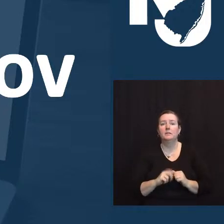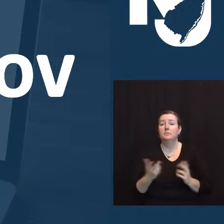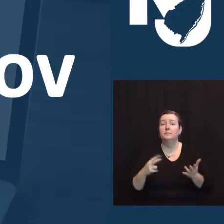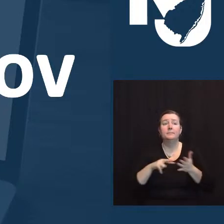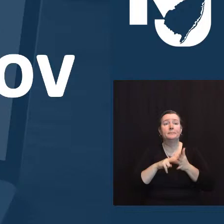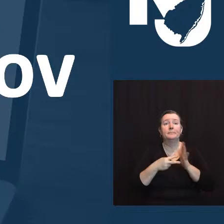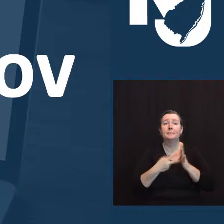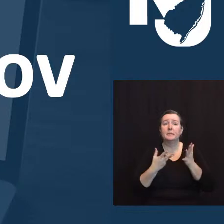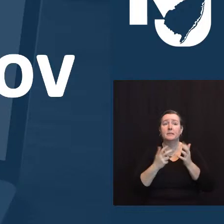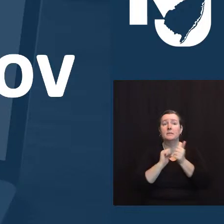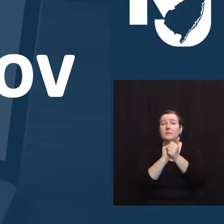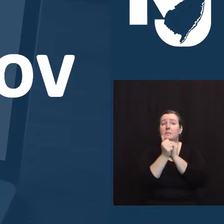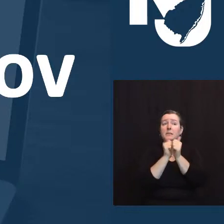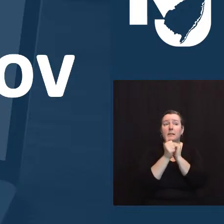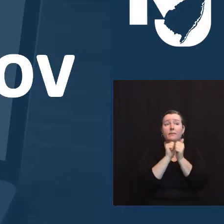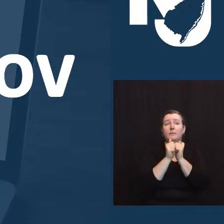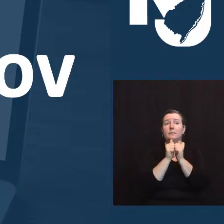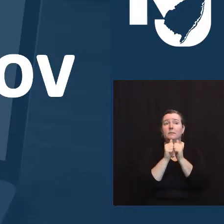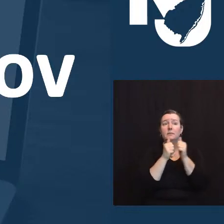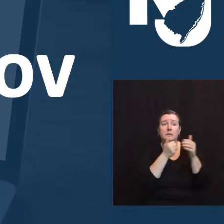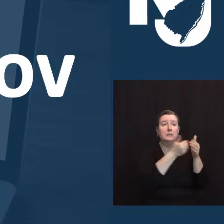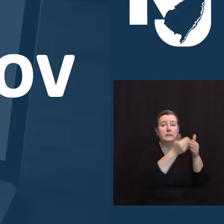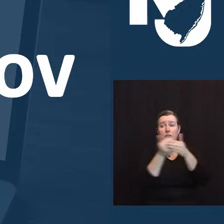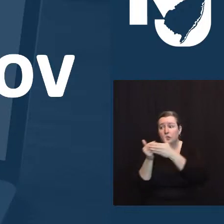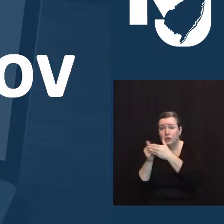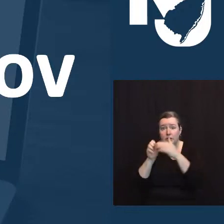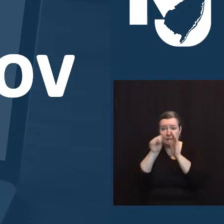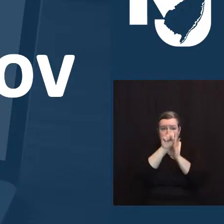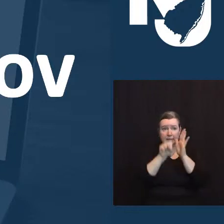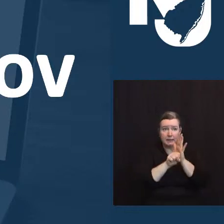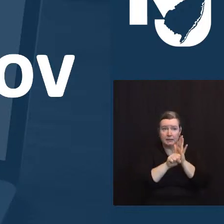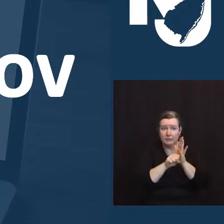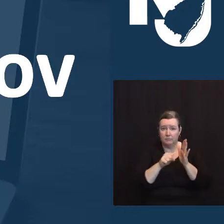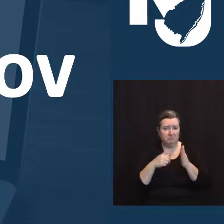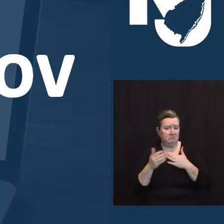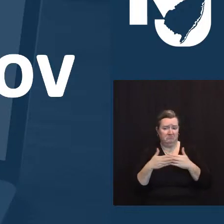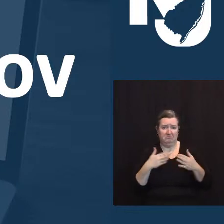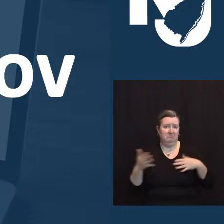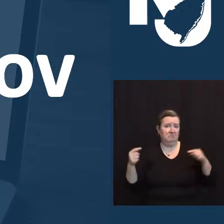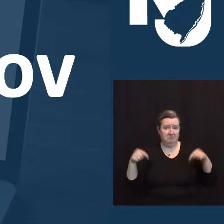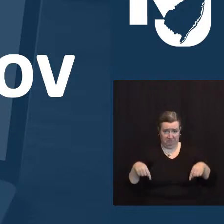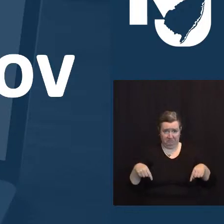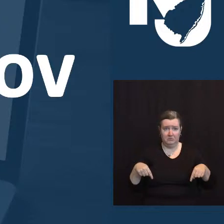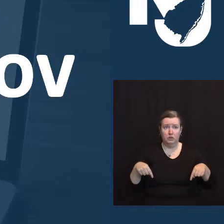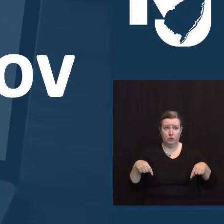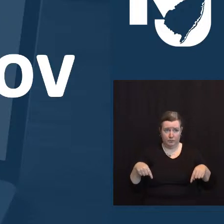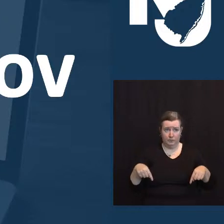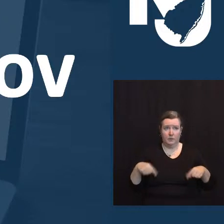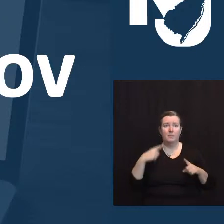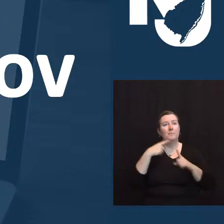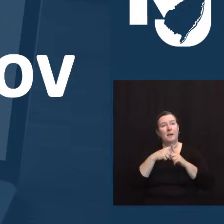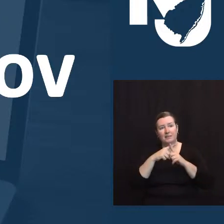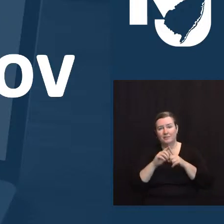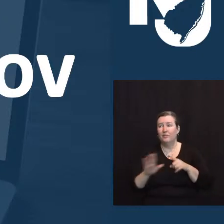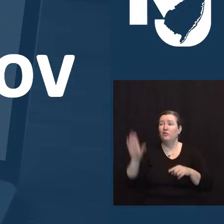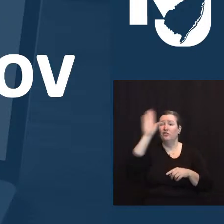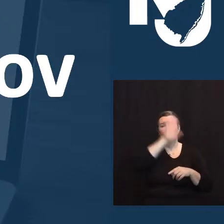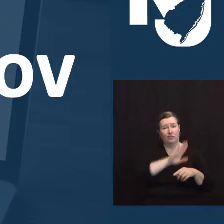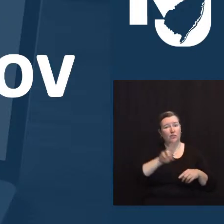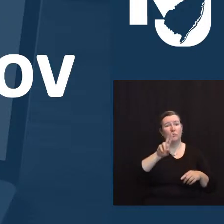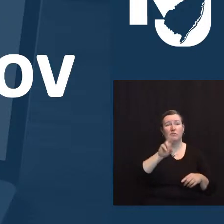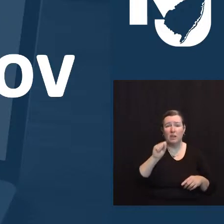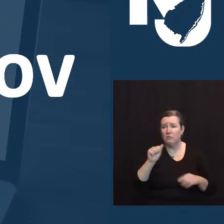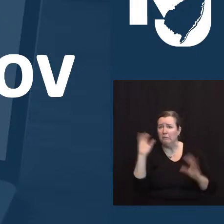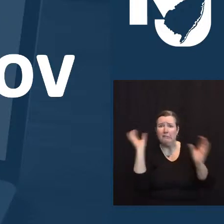states for whatever was available, not just in this country, but we were all scouring the entire globe. And